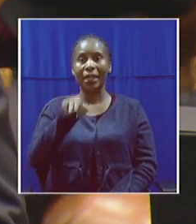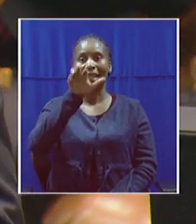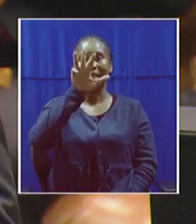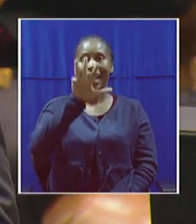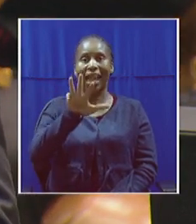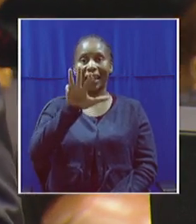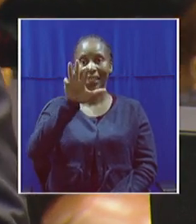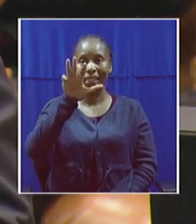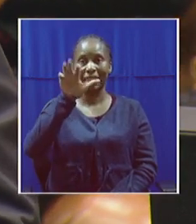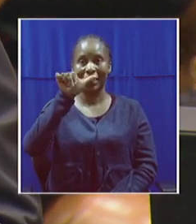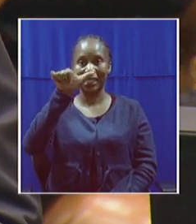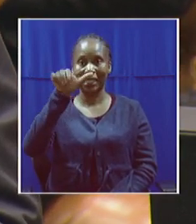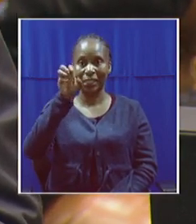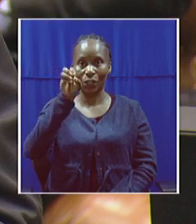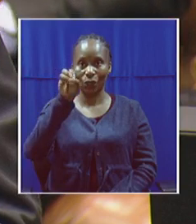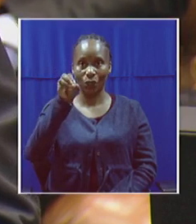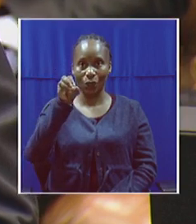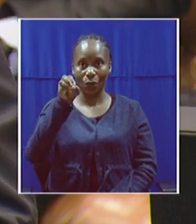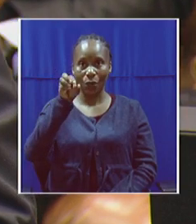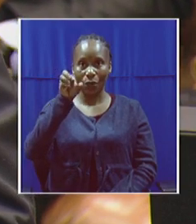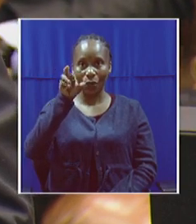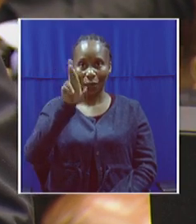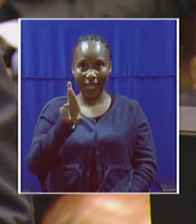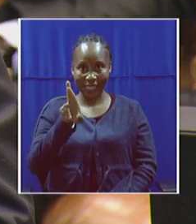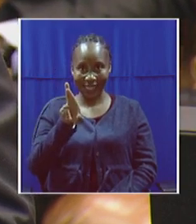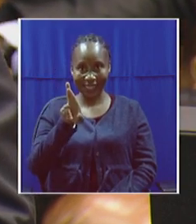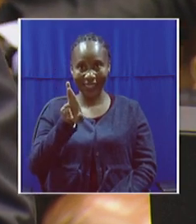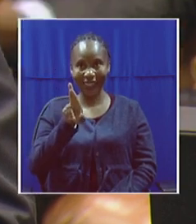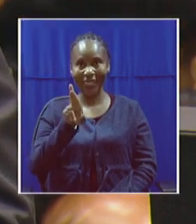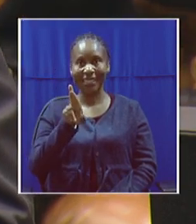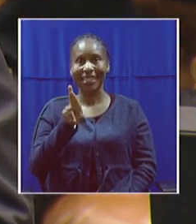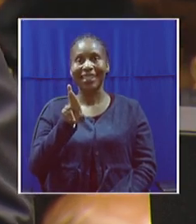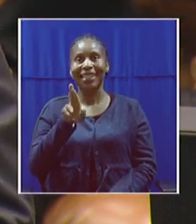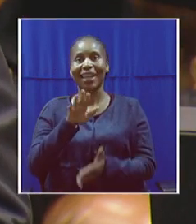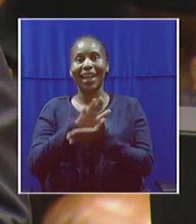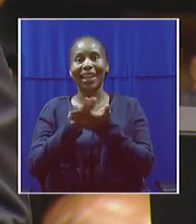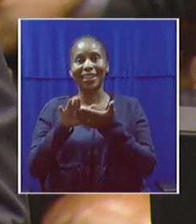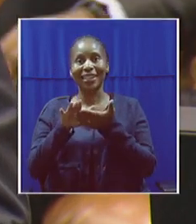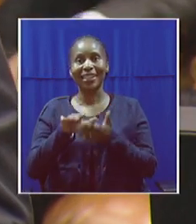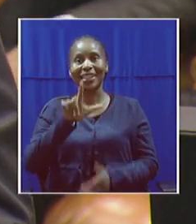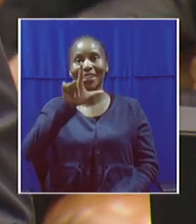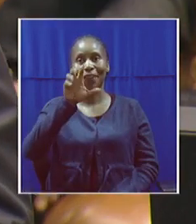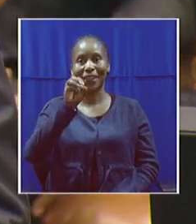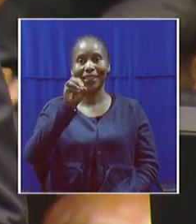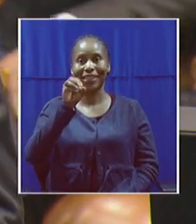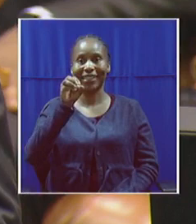960 R and 70